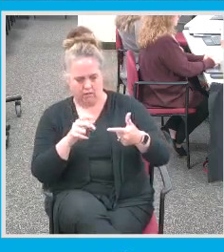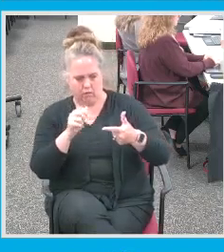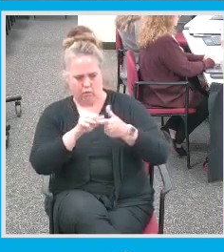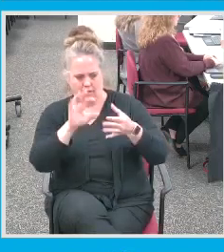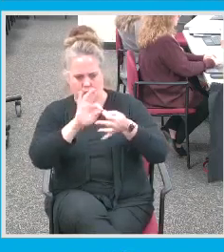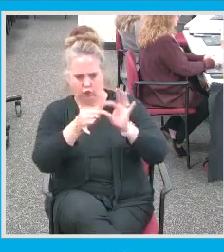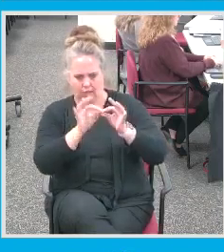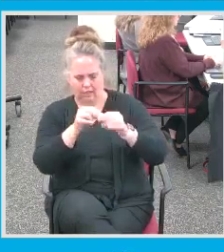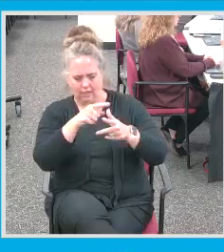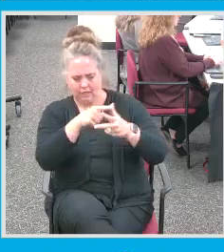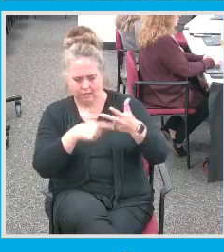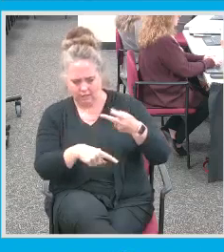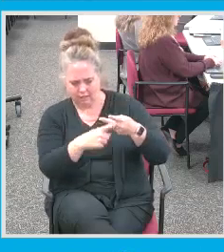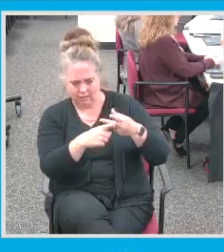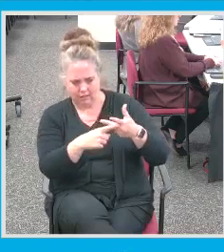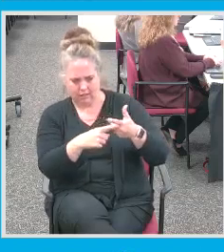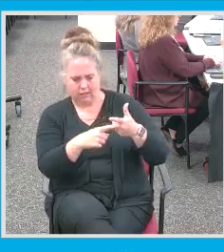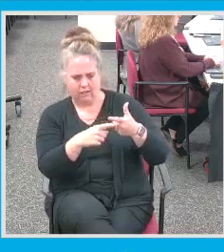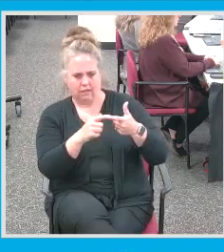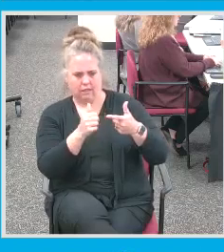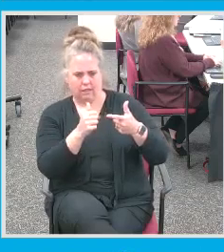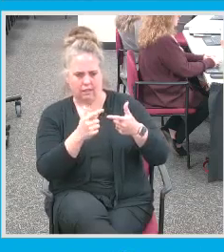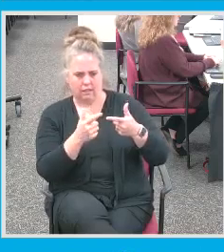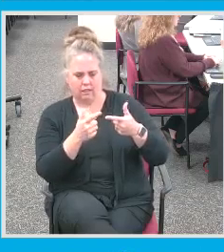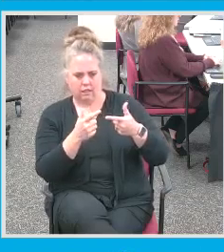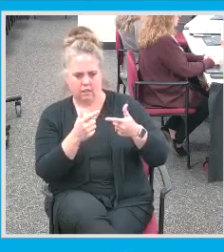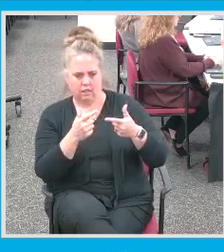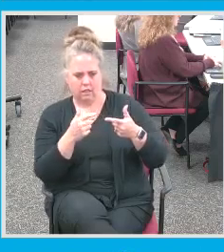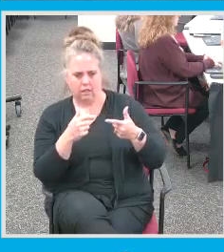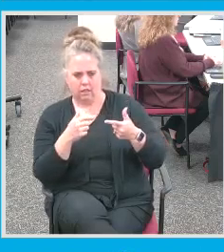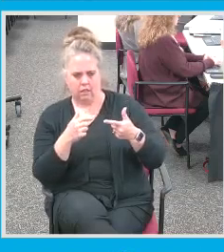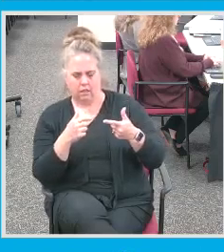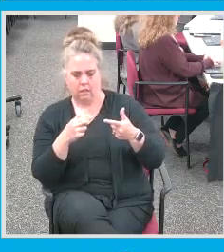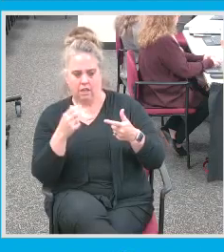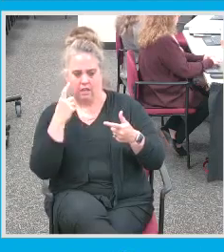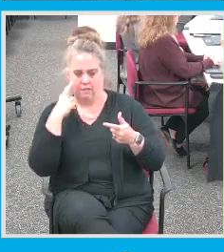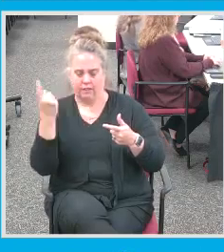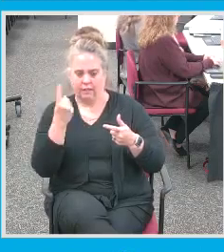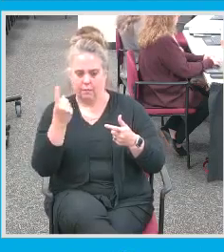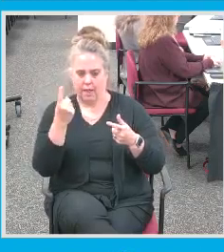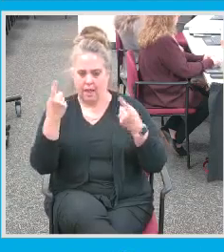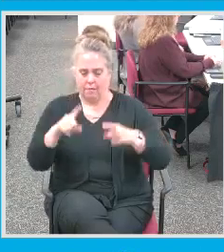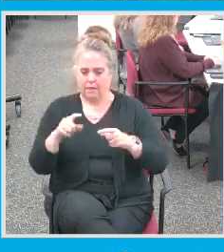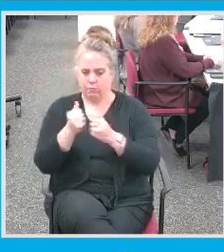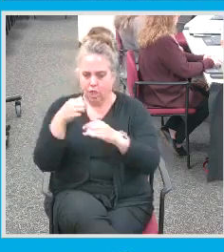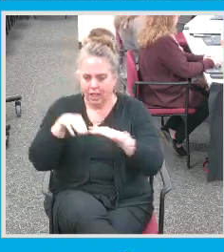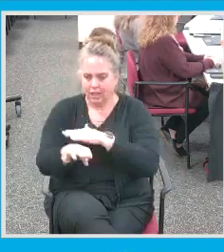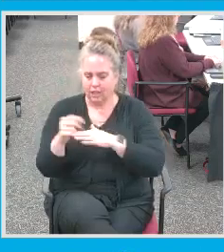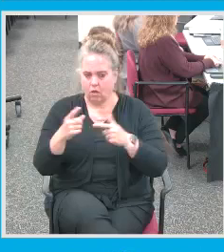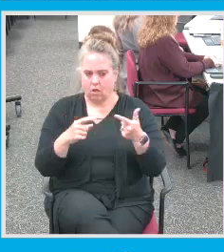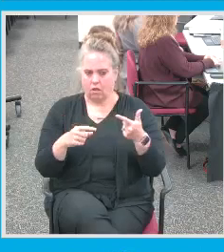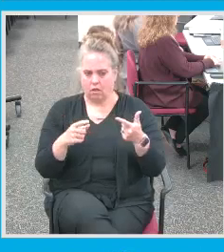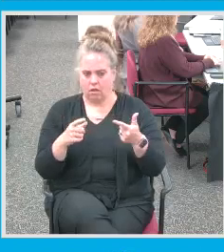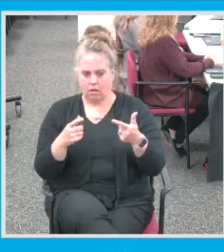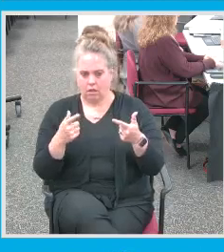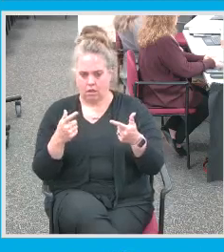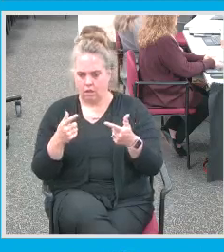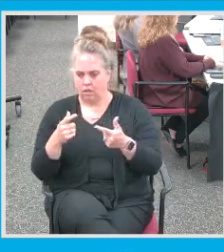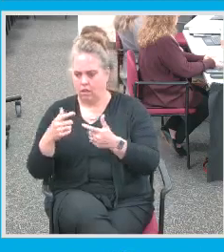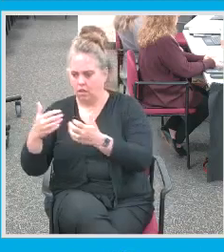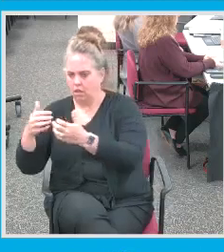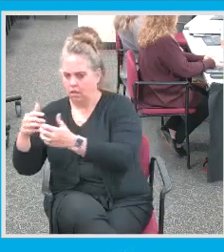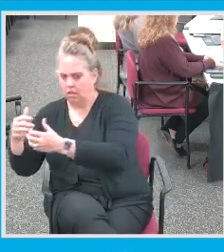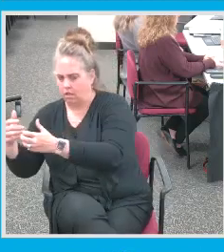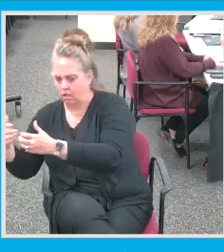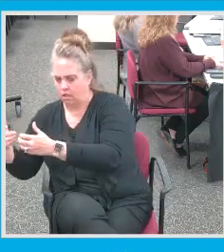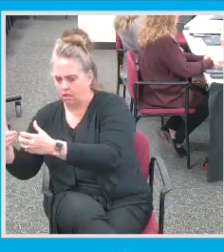go crazy, it's very hard to operate these different mechanisms and put the weapon back together and